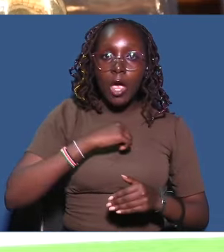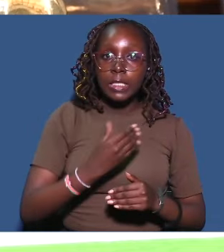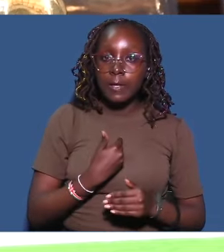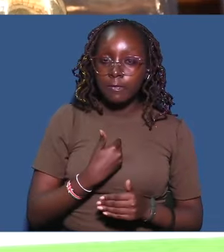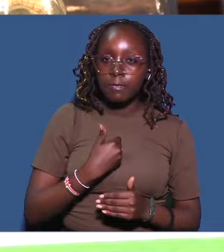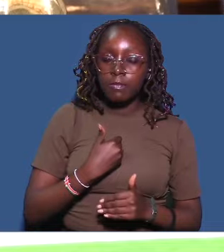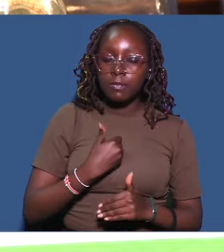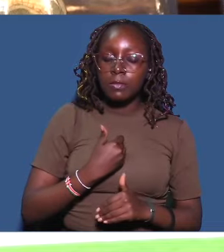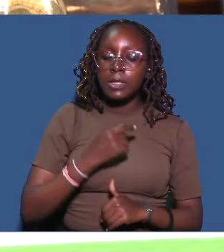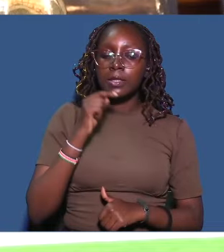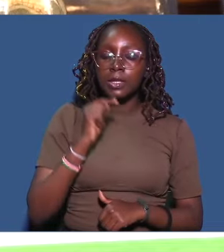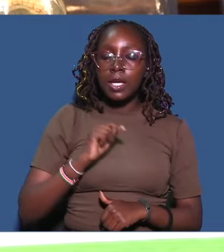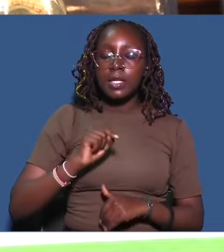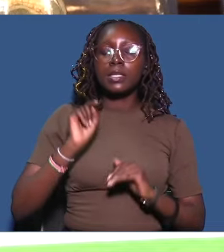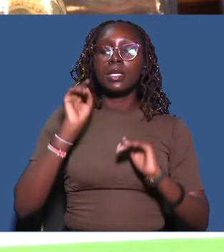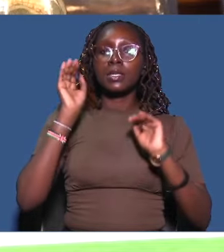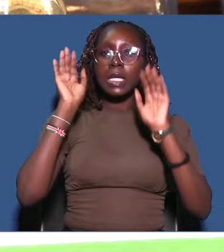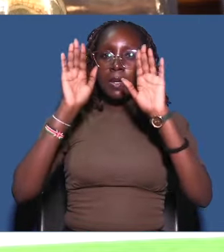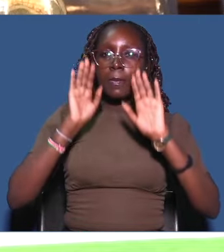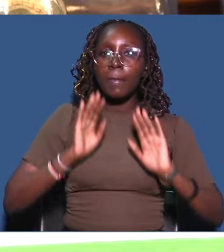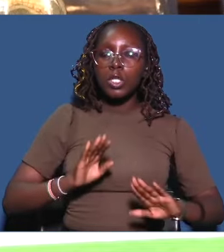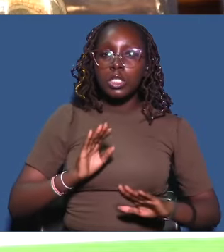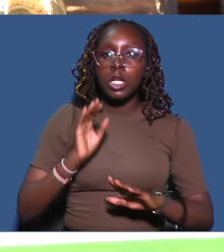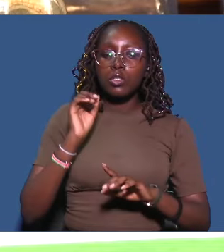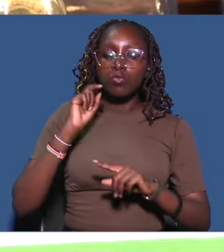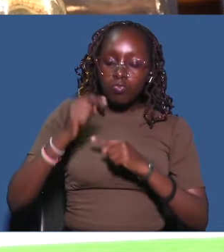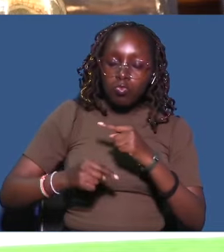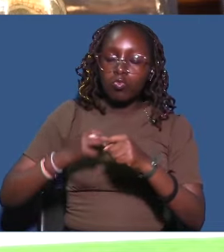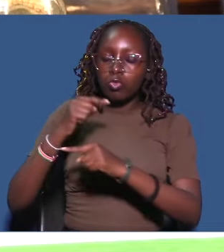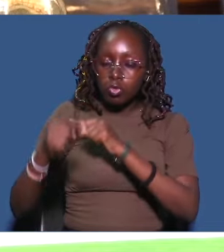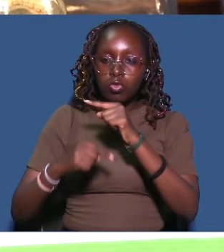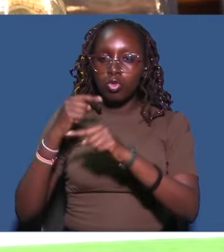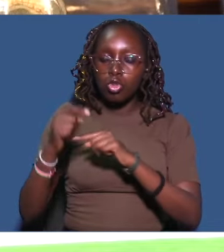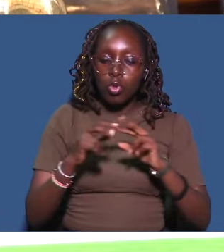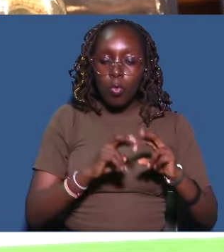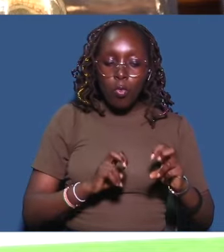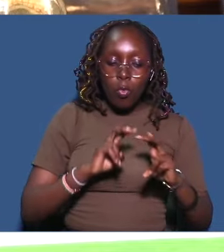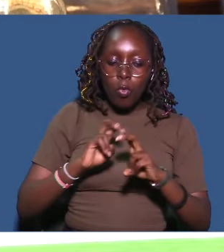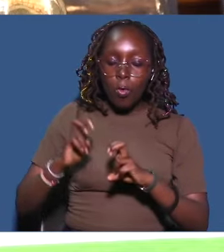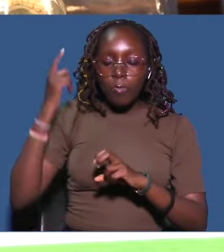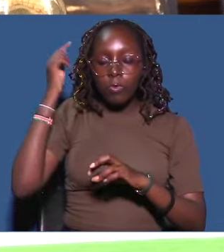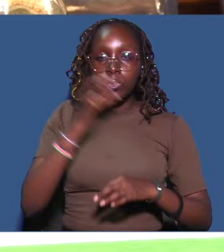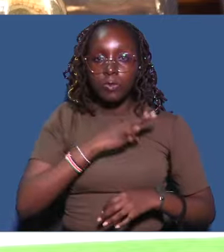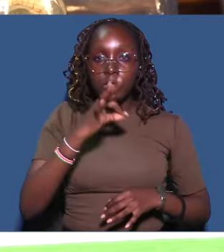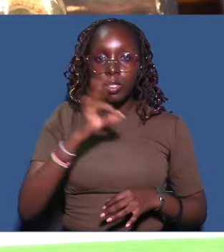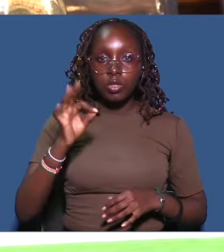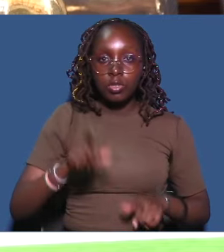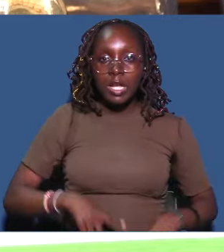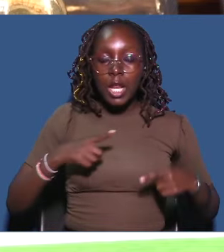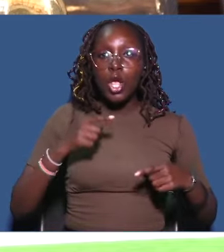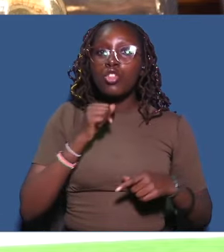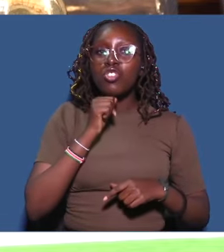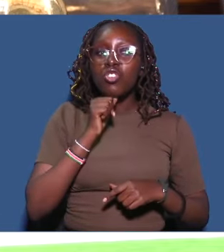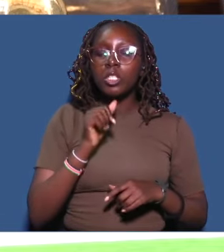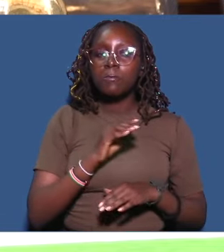is the necessity of actively pursuing spiritual goals. Actively, not inactive. It's